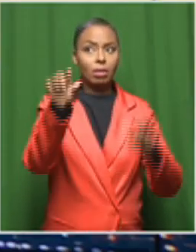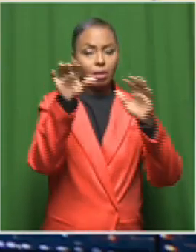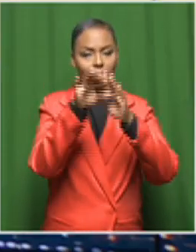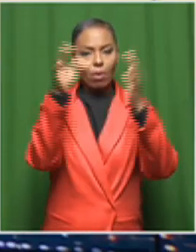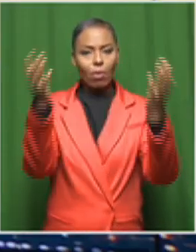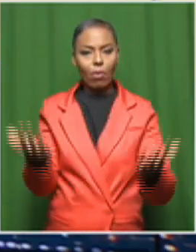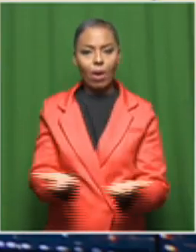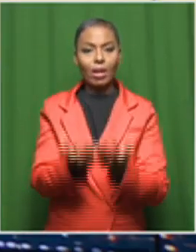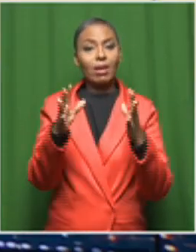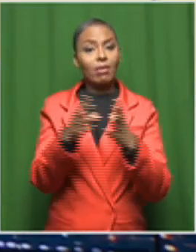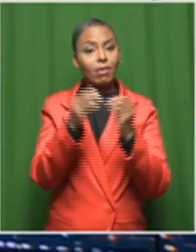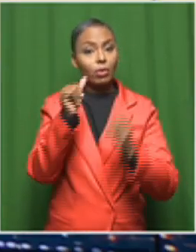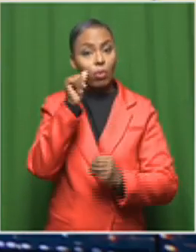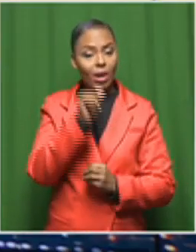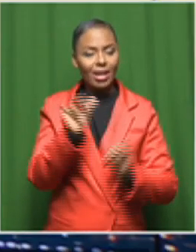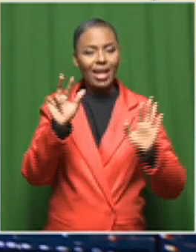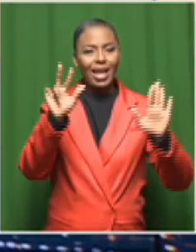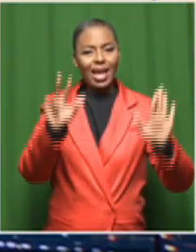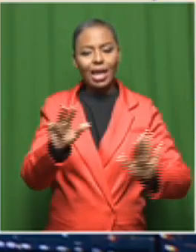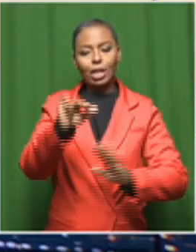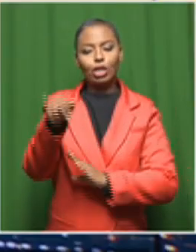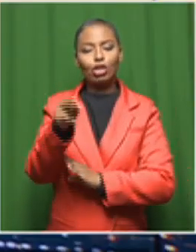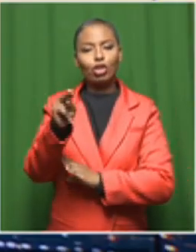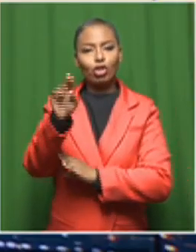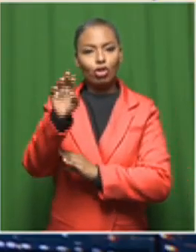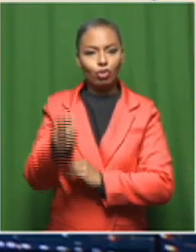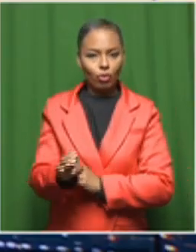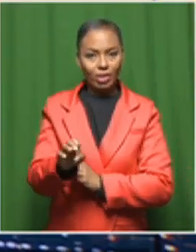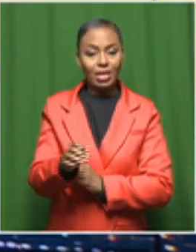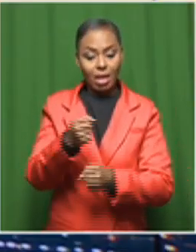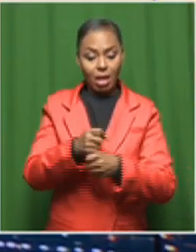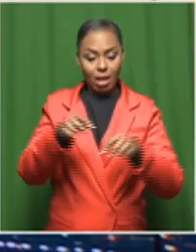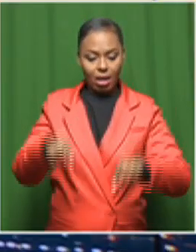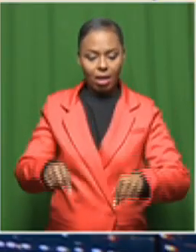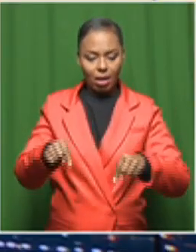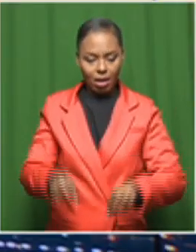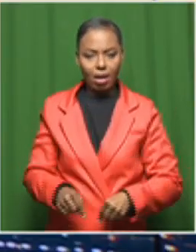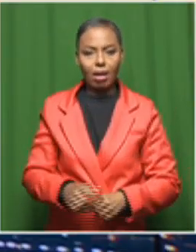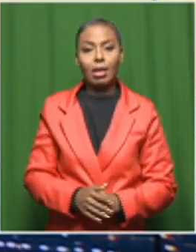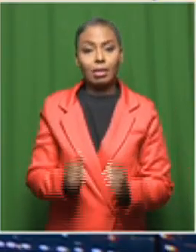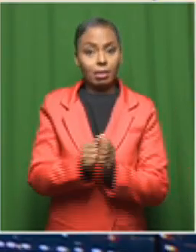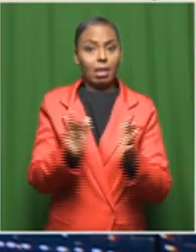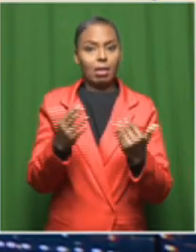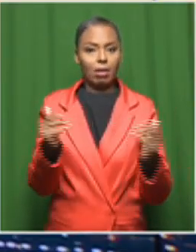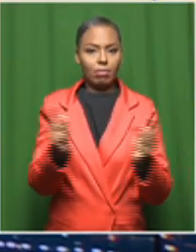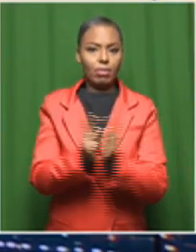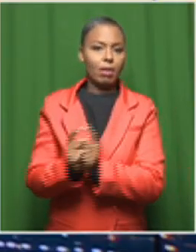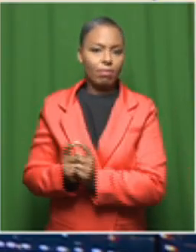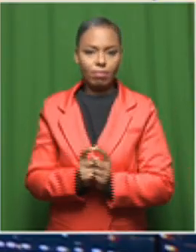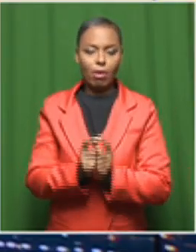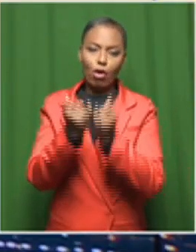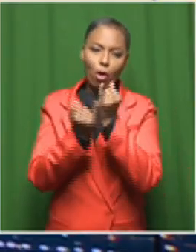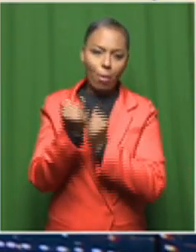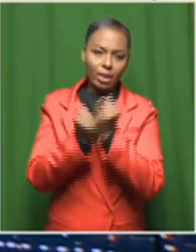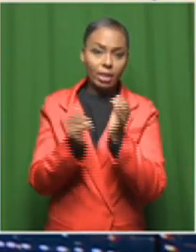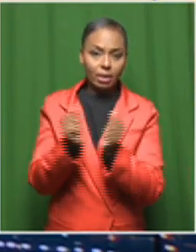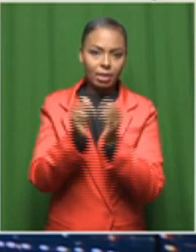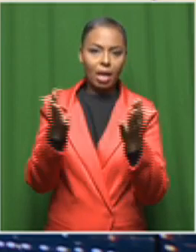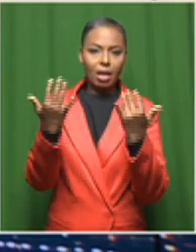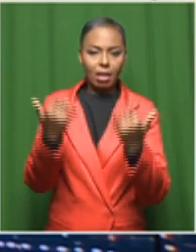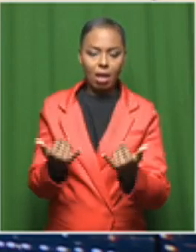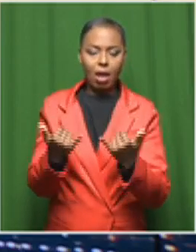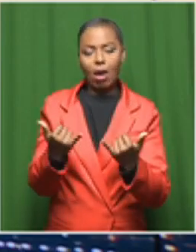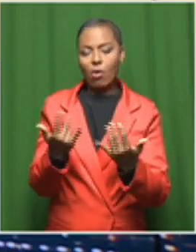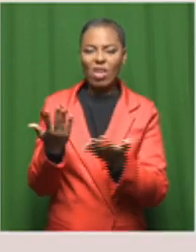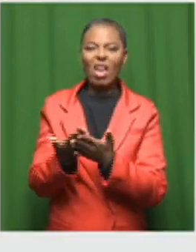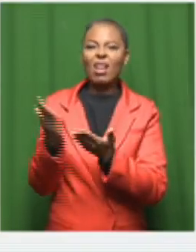the 8th of June this year. So to help us unpack what lies ahead and what the fans can expect as the competition starts, we are joined virtually